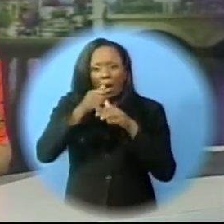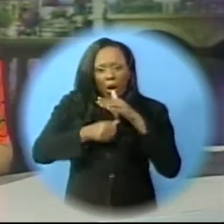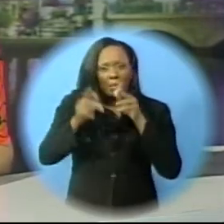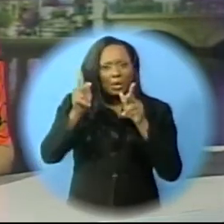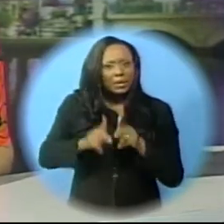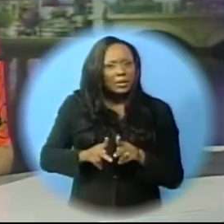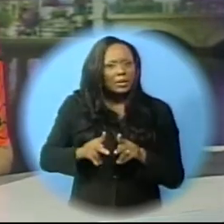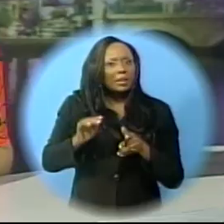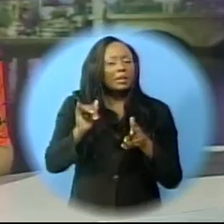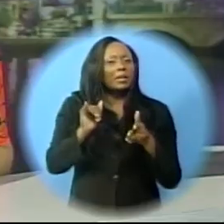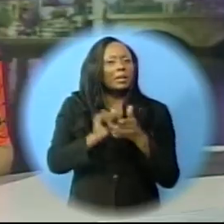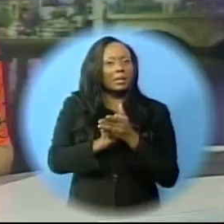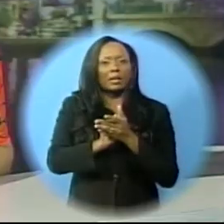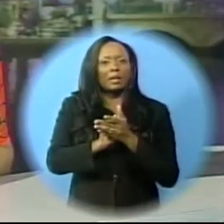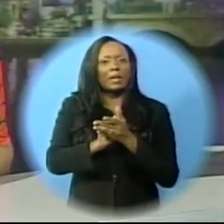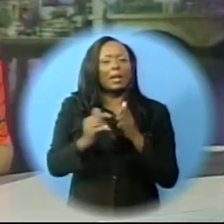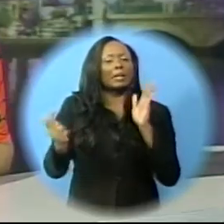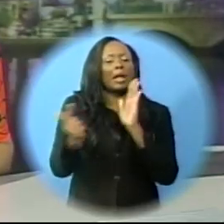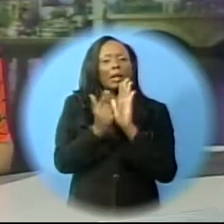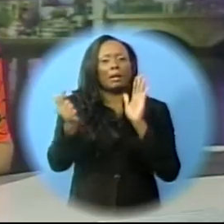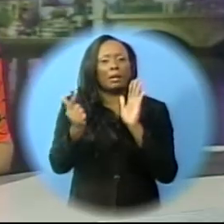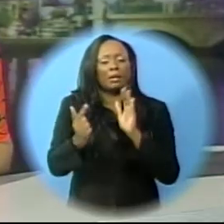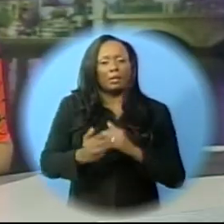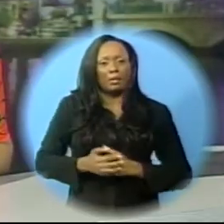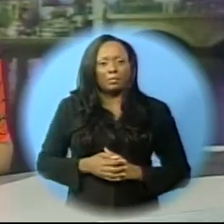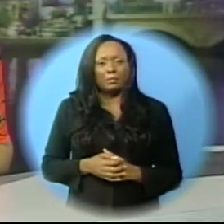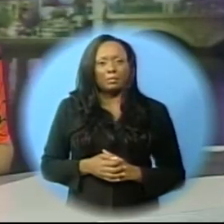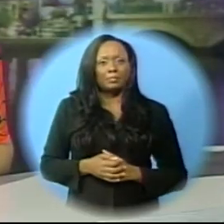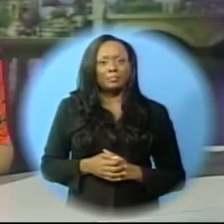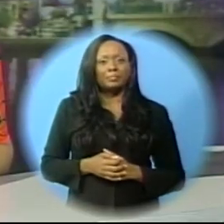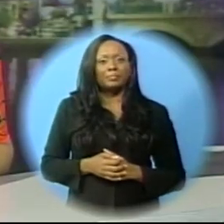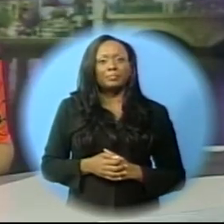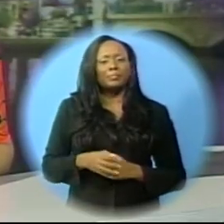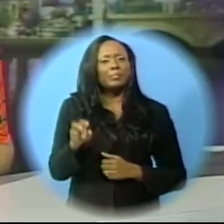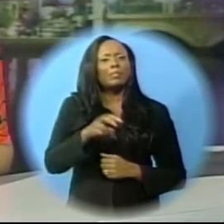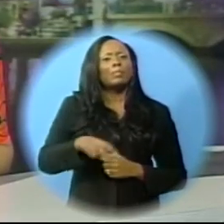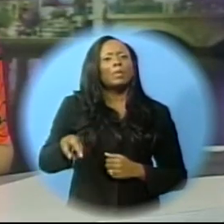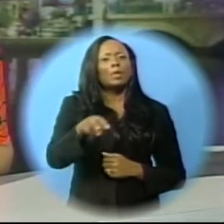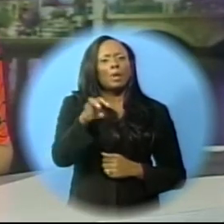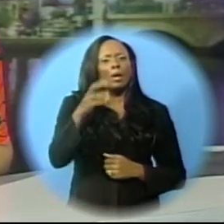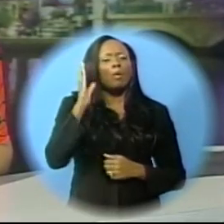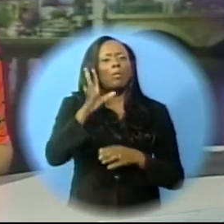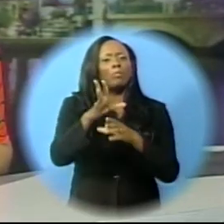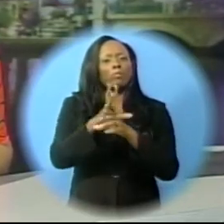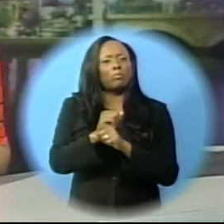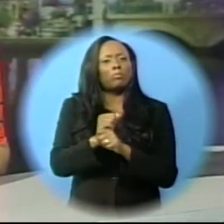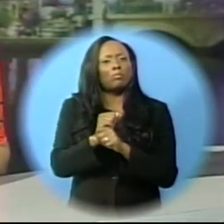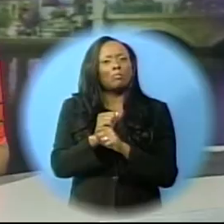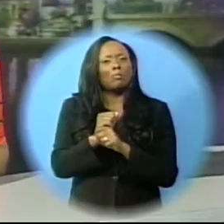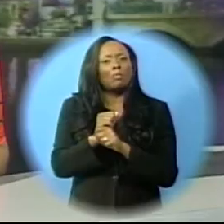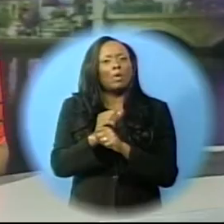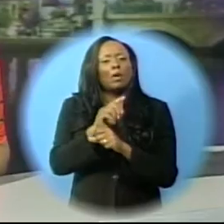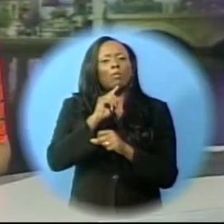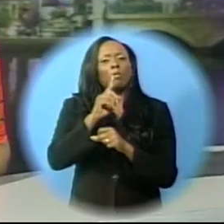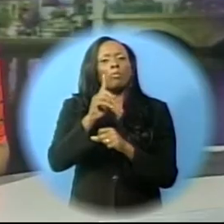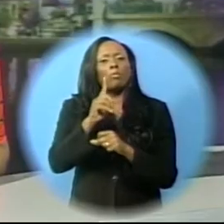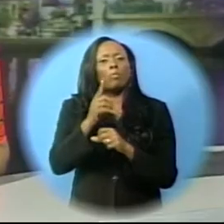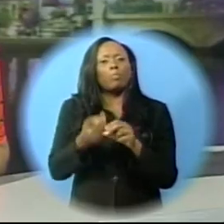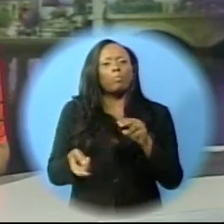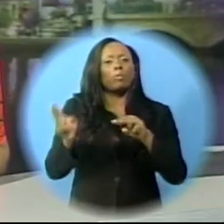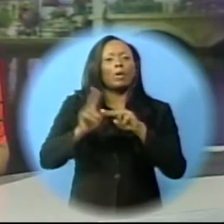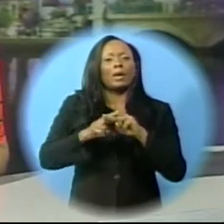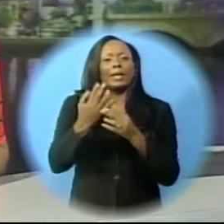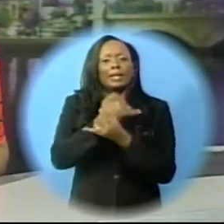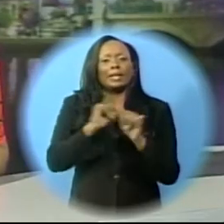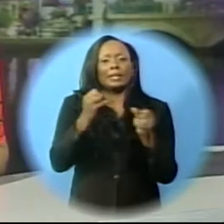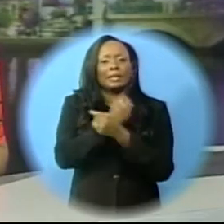be prosecuted. While the local tourism industry is set to receive a boost, it's coming in the form of an